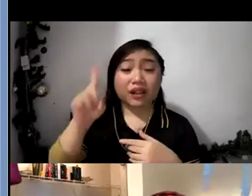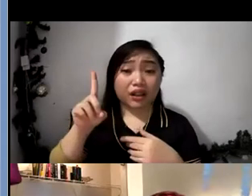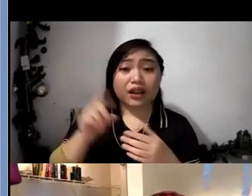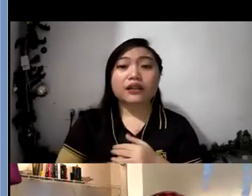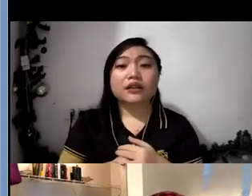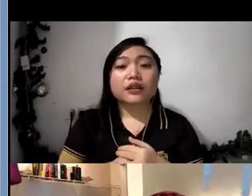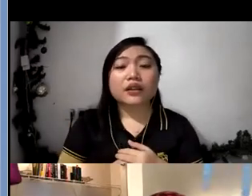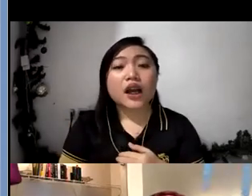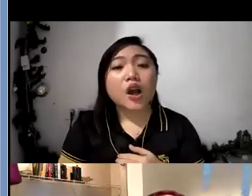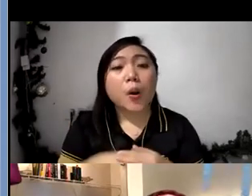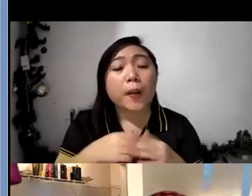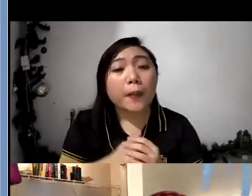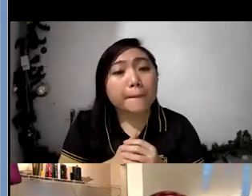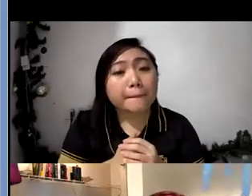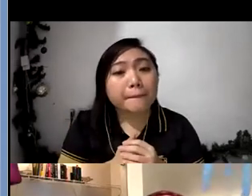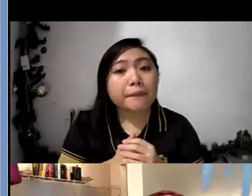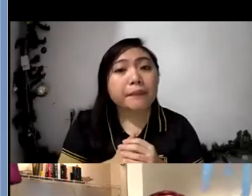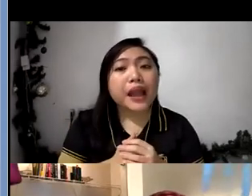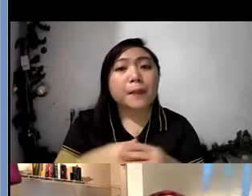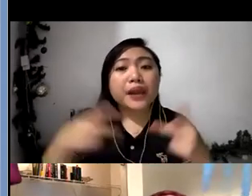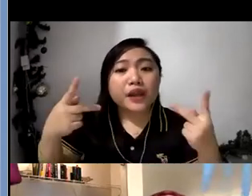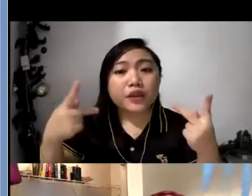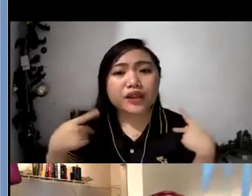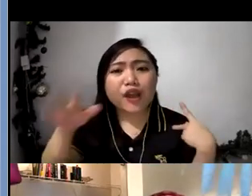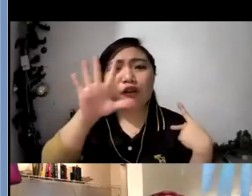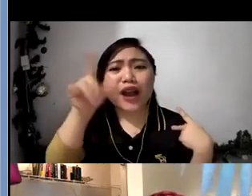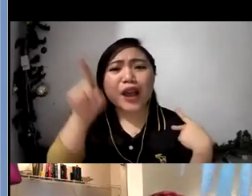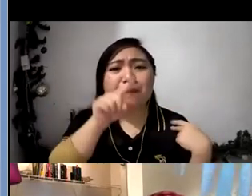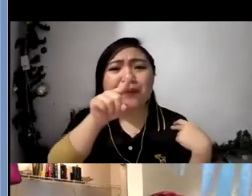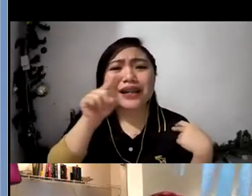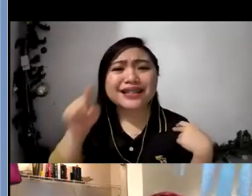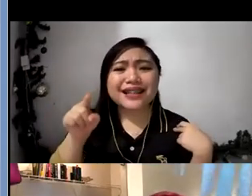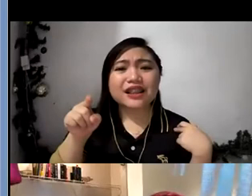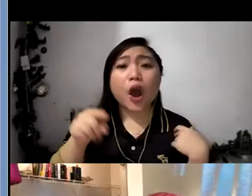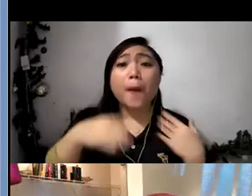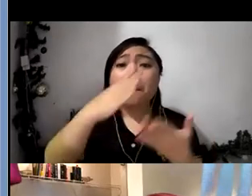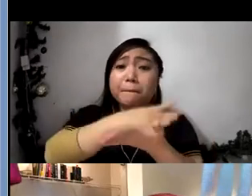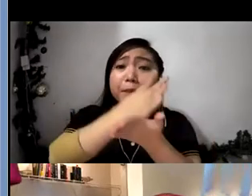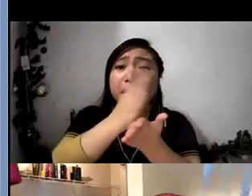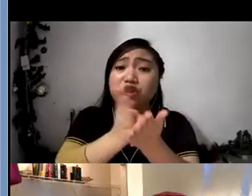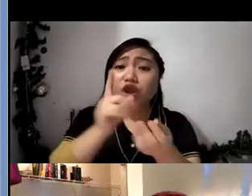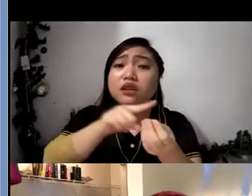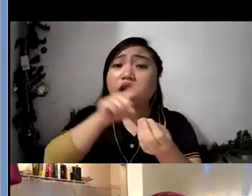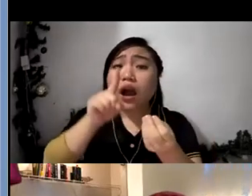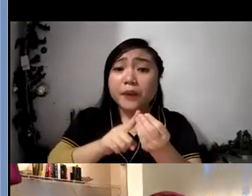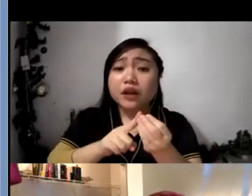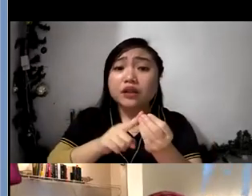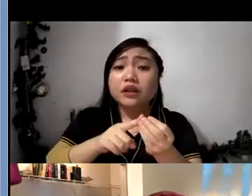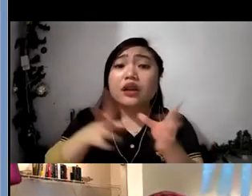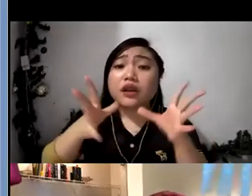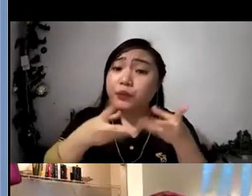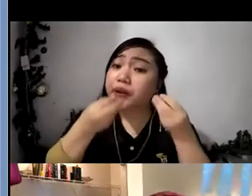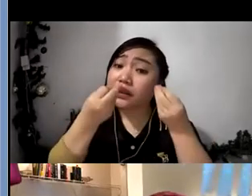tayong pananagutan, no, 5% of our budget should be applied, no,